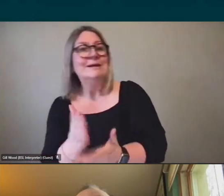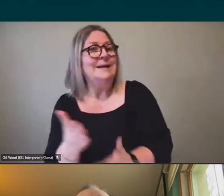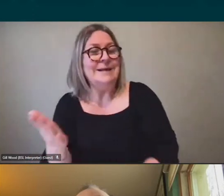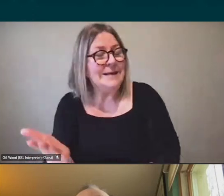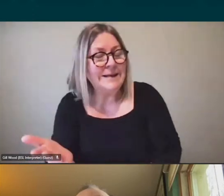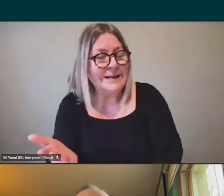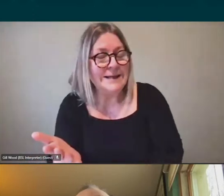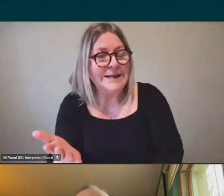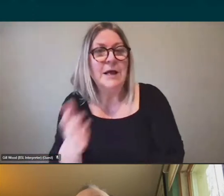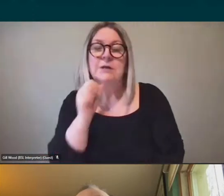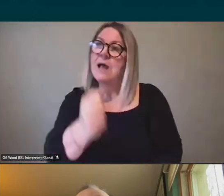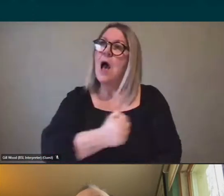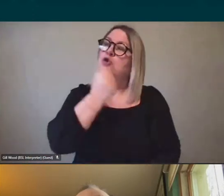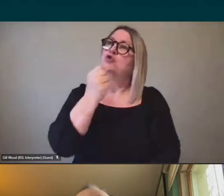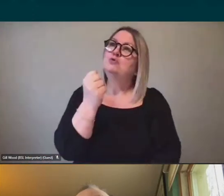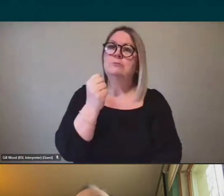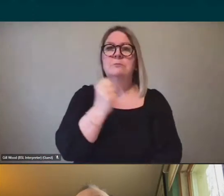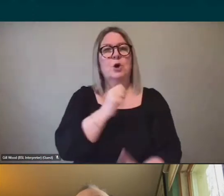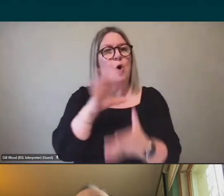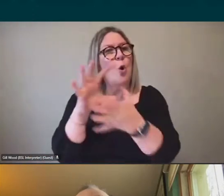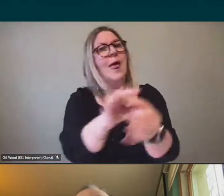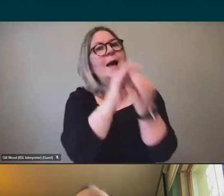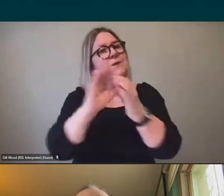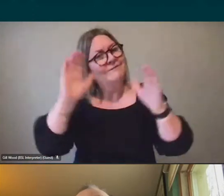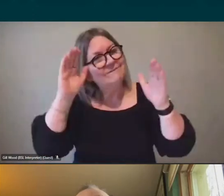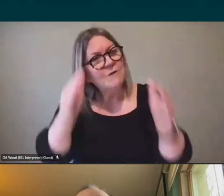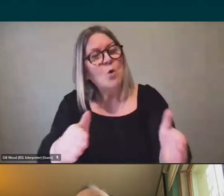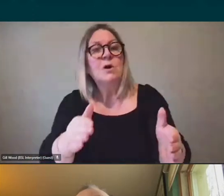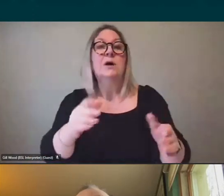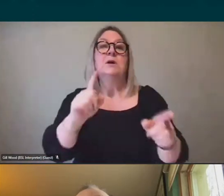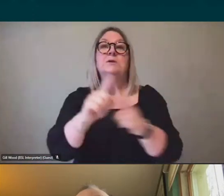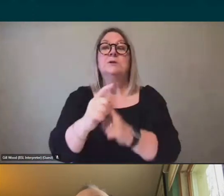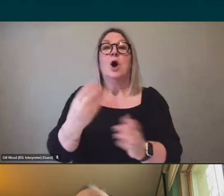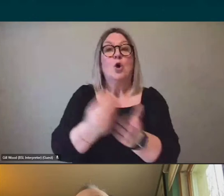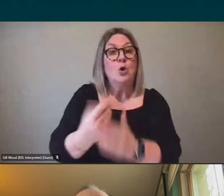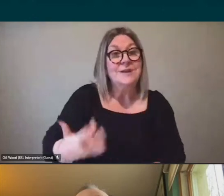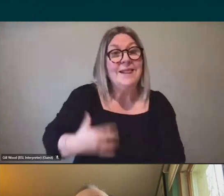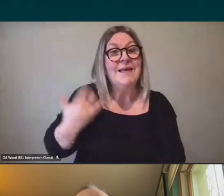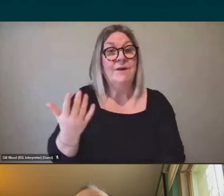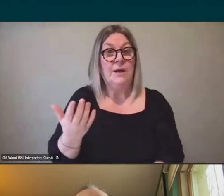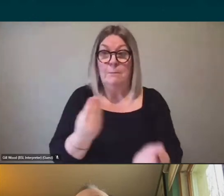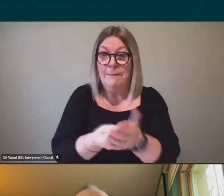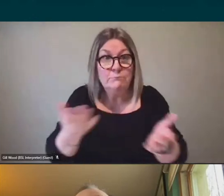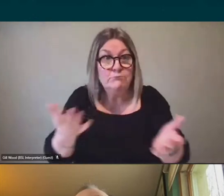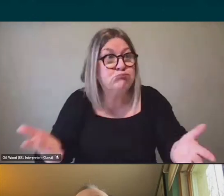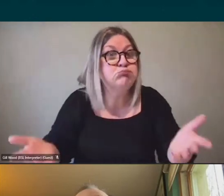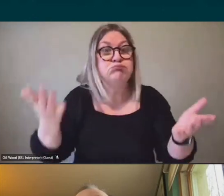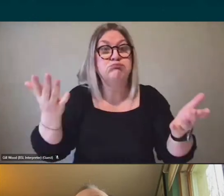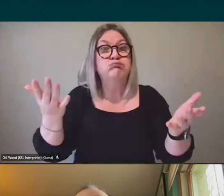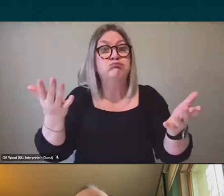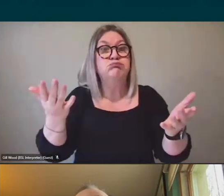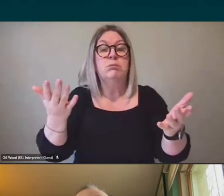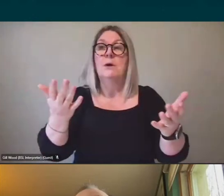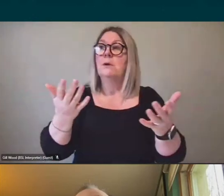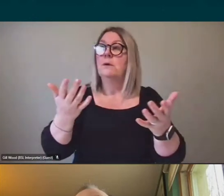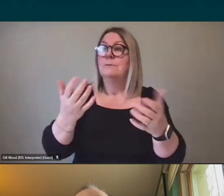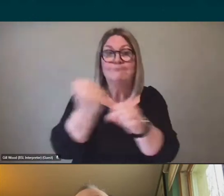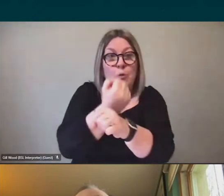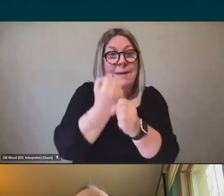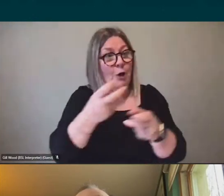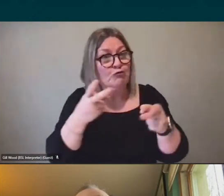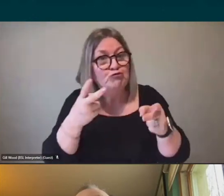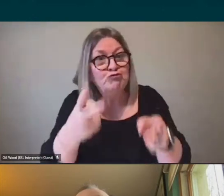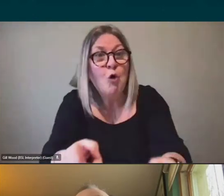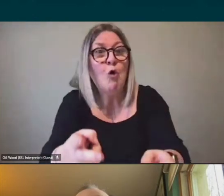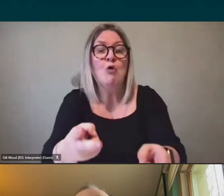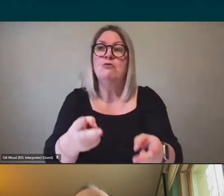focus and what it should be. Tackling the cost of living crisis, improving our roads network, ensuring our vulnerable can access care